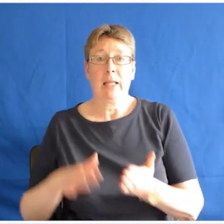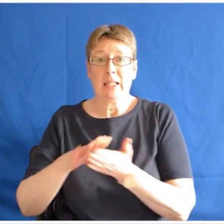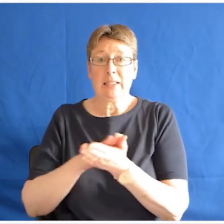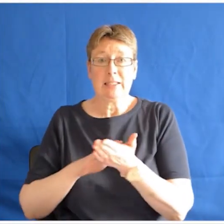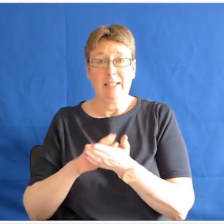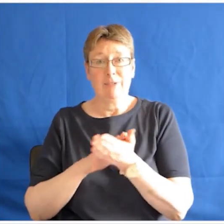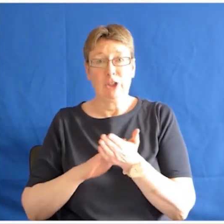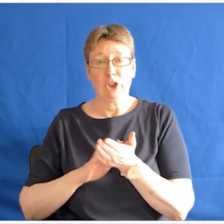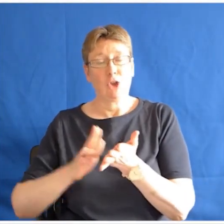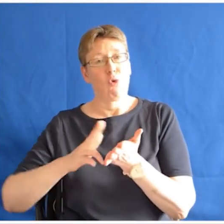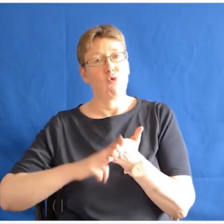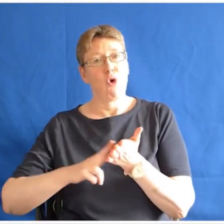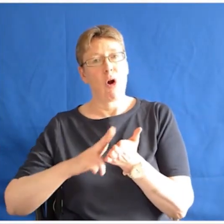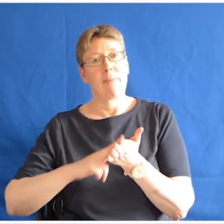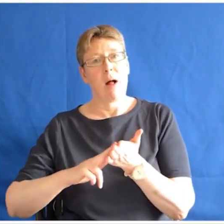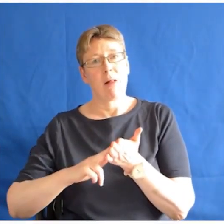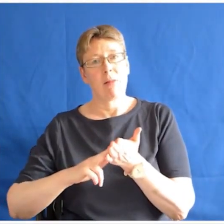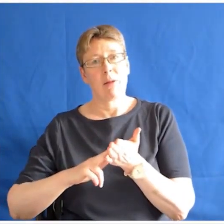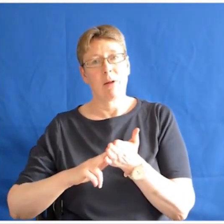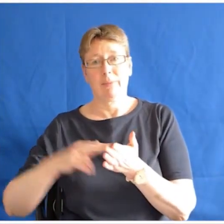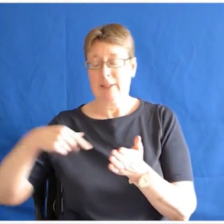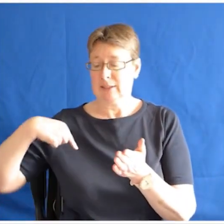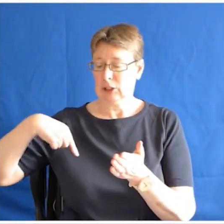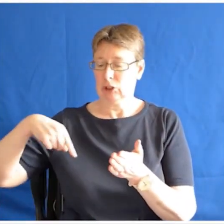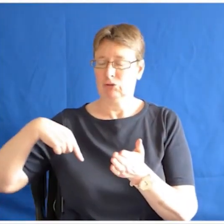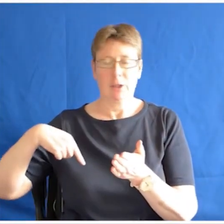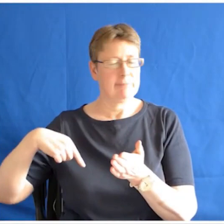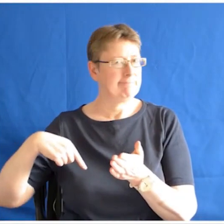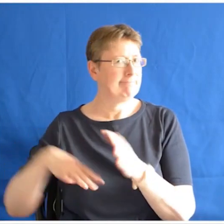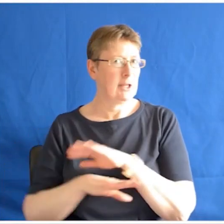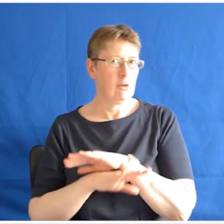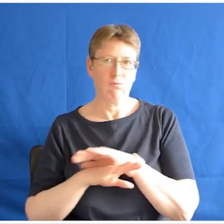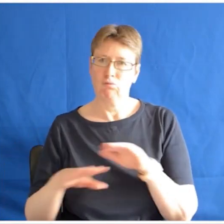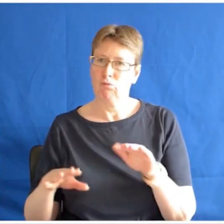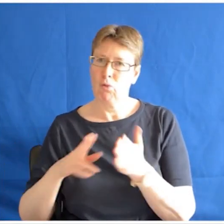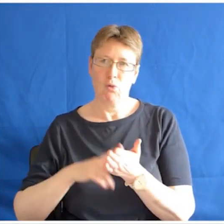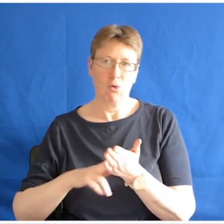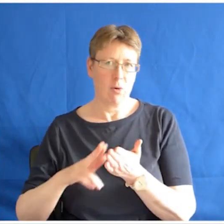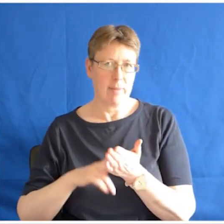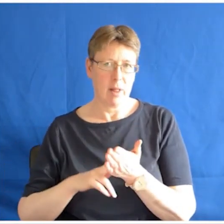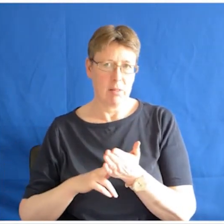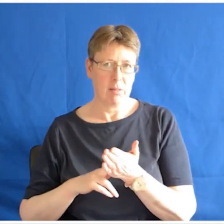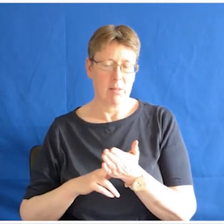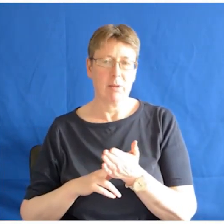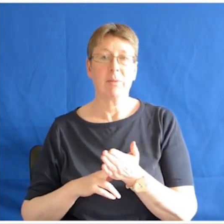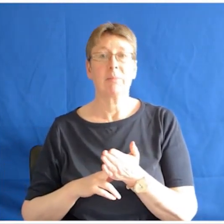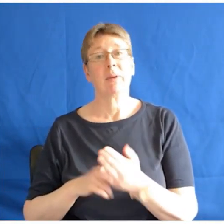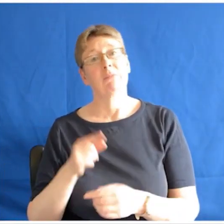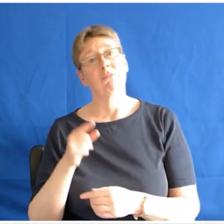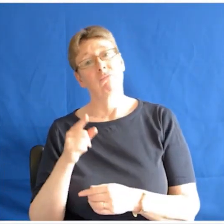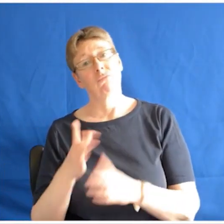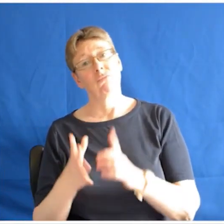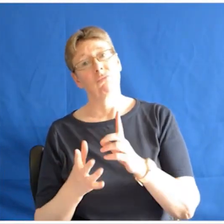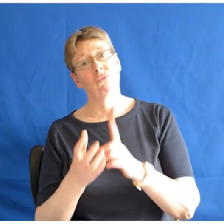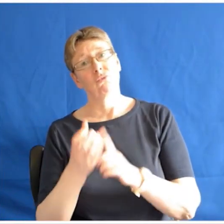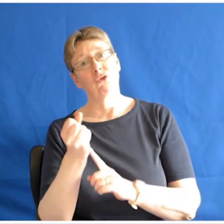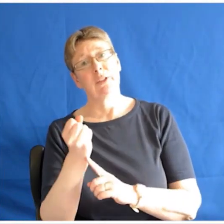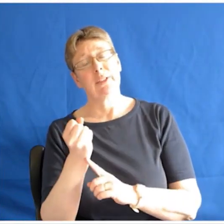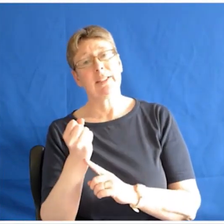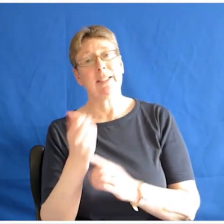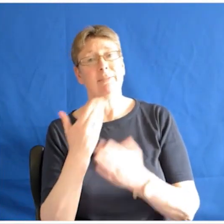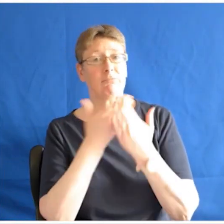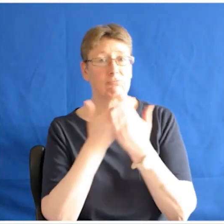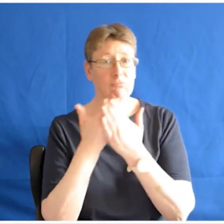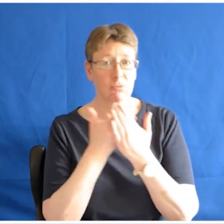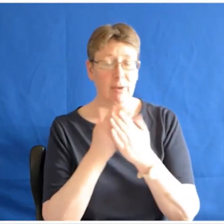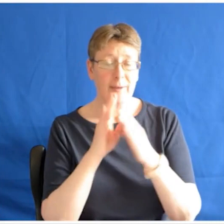By anybody's definition of the word normal, this has not been a normal year. However, for you reaching the end